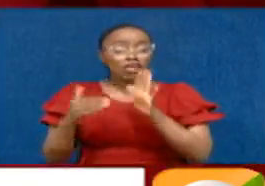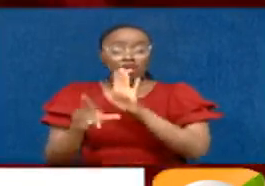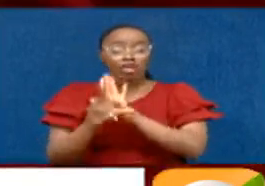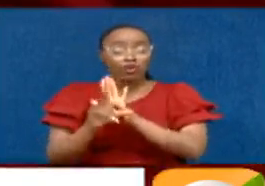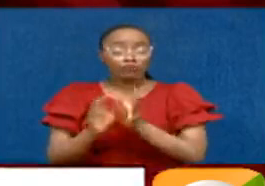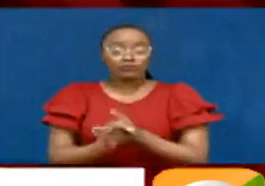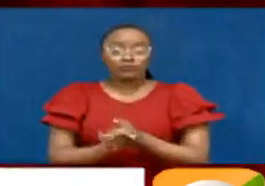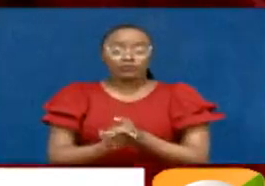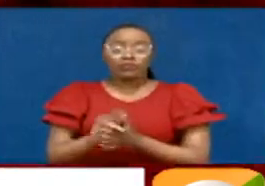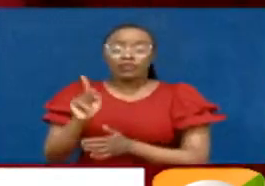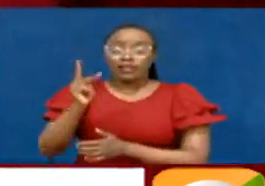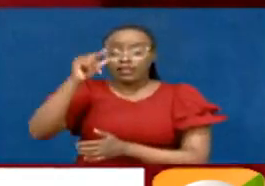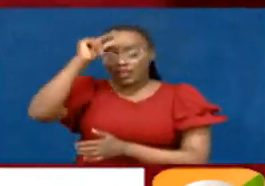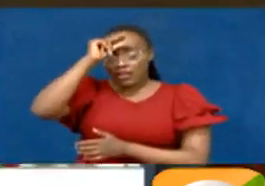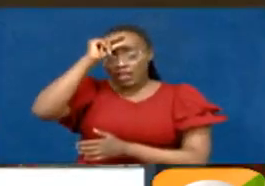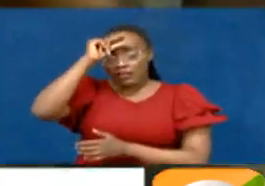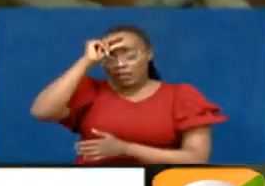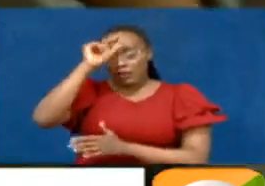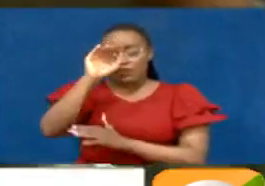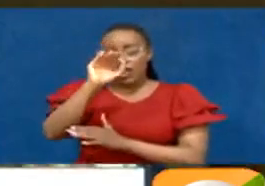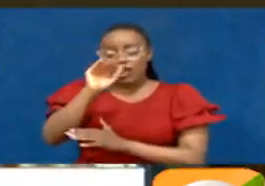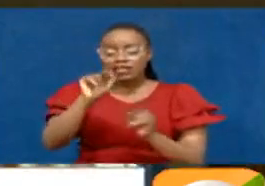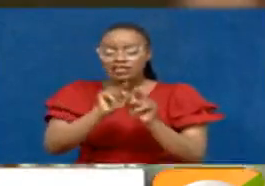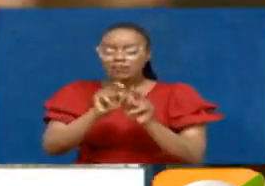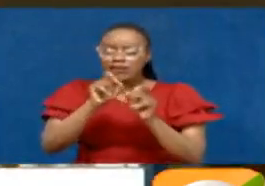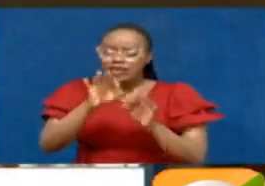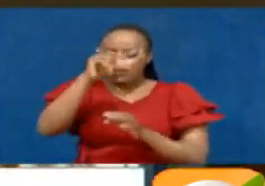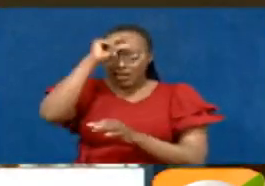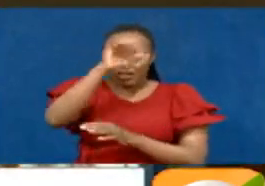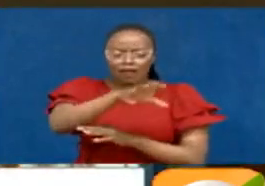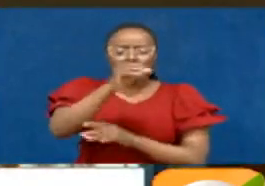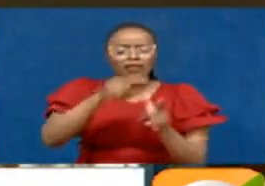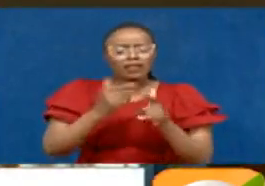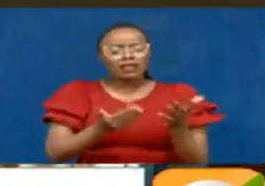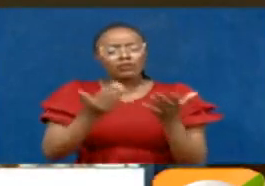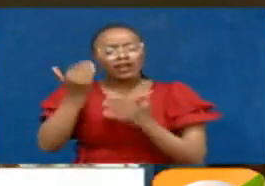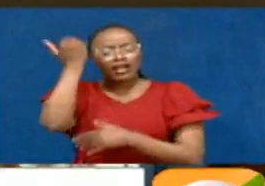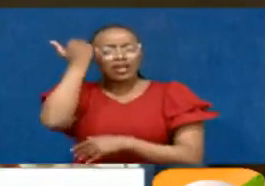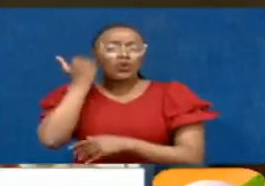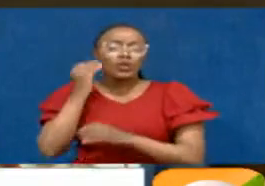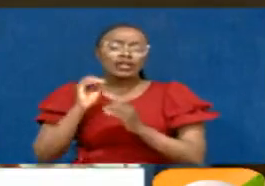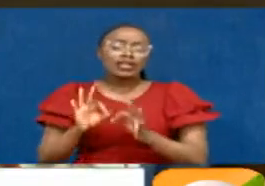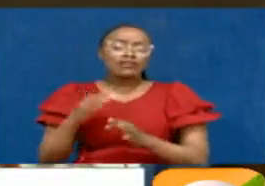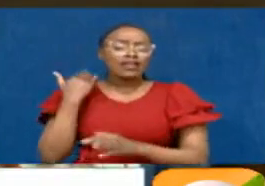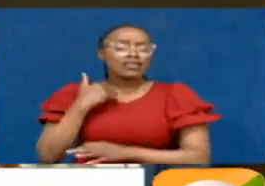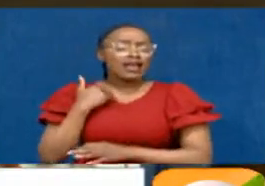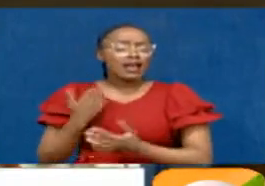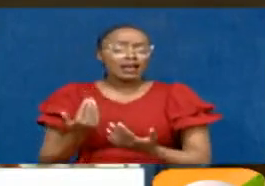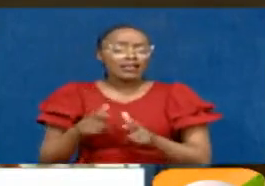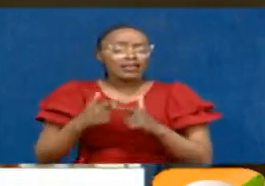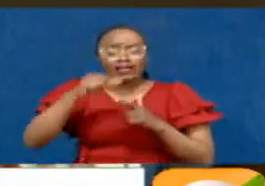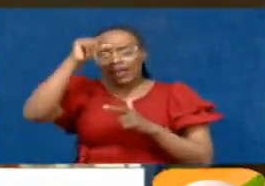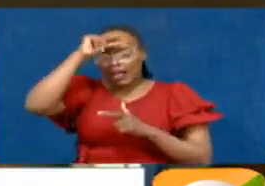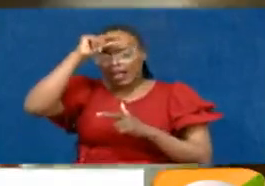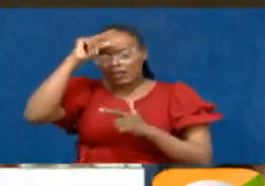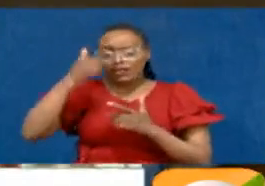laws. Serikali ya Kenya tunaomba, kama serikali amewashukua mutupelekee kotini. Kama ni waizi serikali,